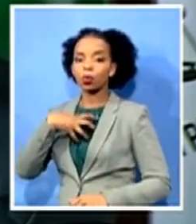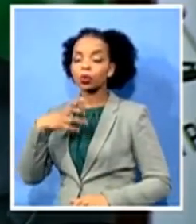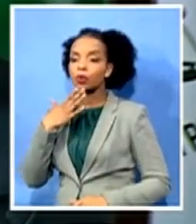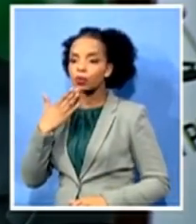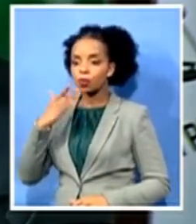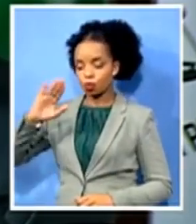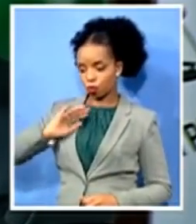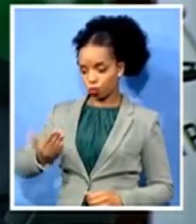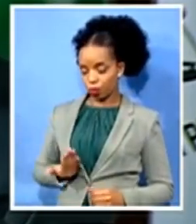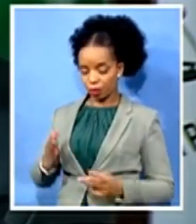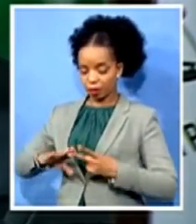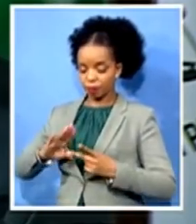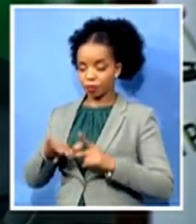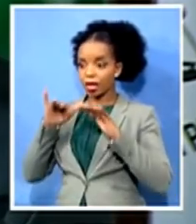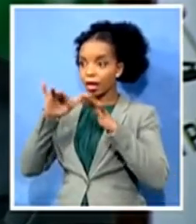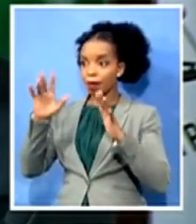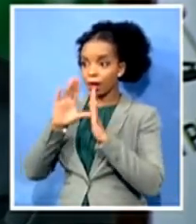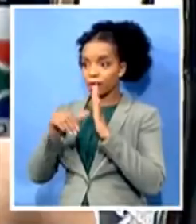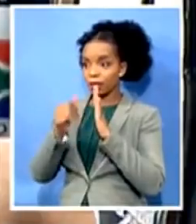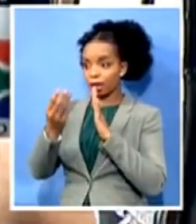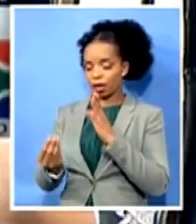people included in that list as well.